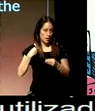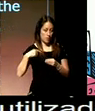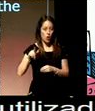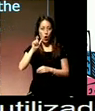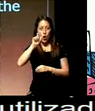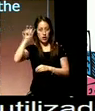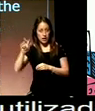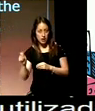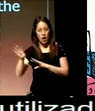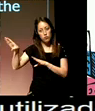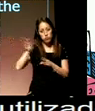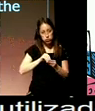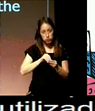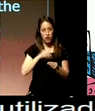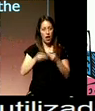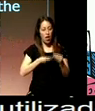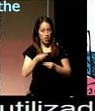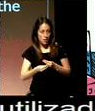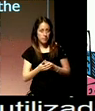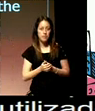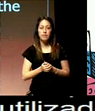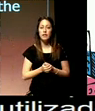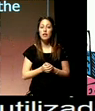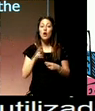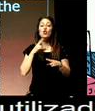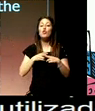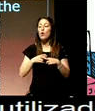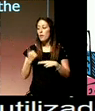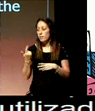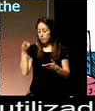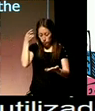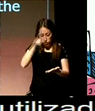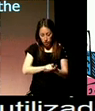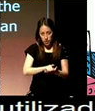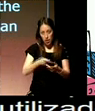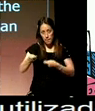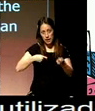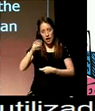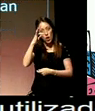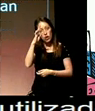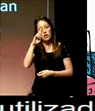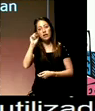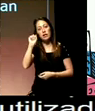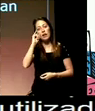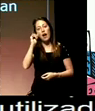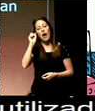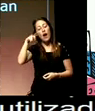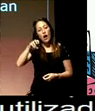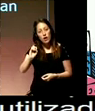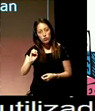Roma, again, Mercati di Traiano, practicability and accessibility of the site has been improved